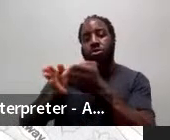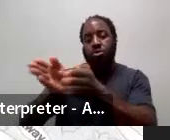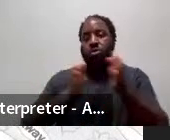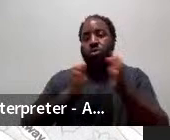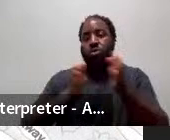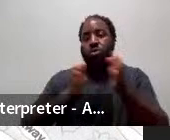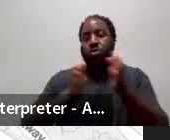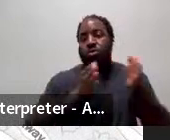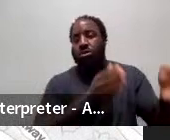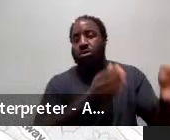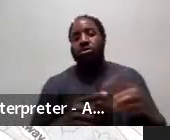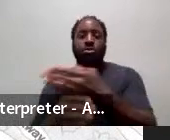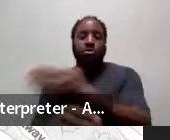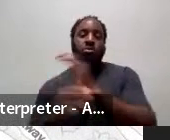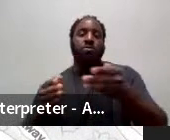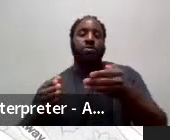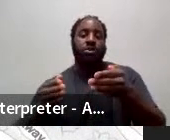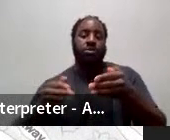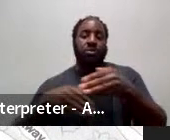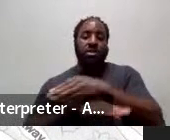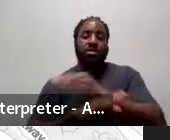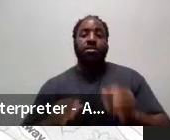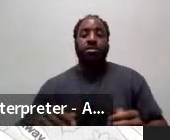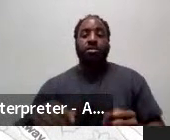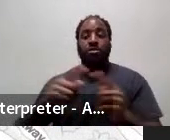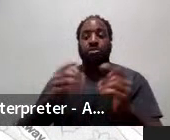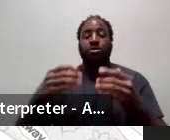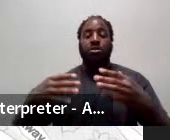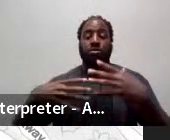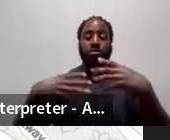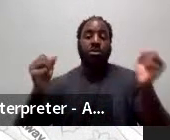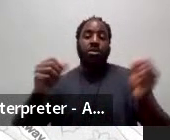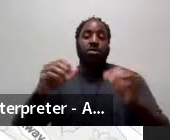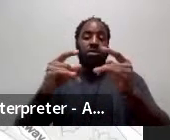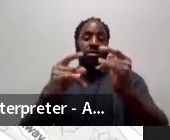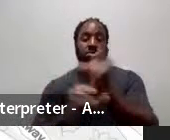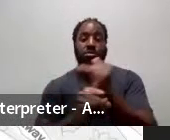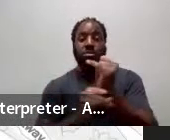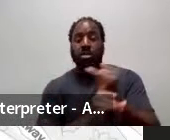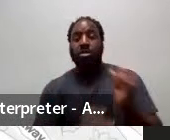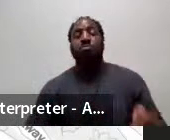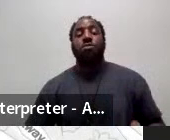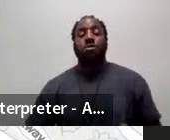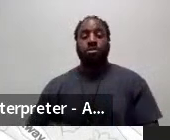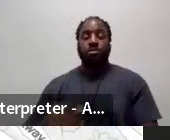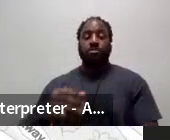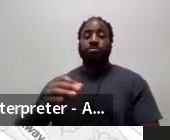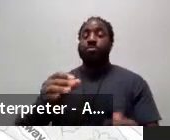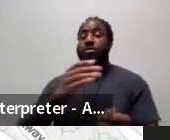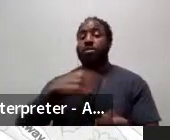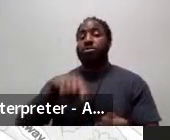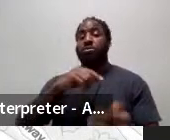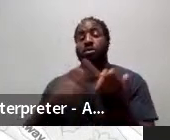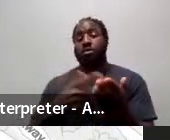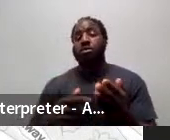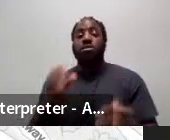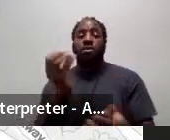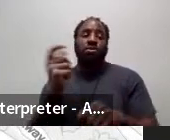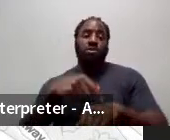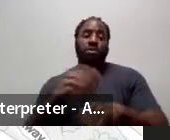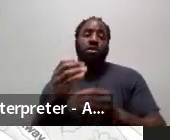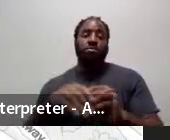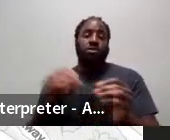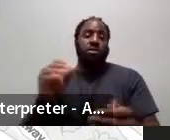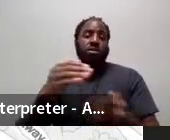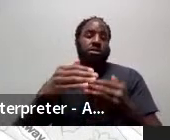And to reach these goals, the city proposes a C43 medium density commercial district We've discussed that now a couple of times in the rest of the